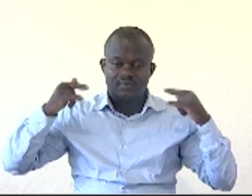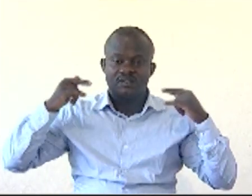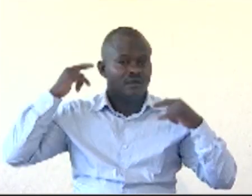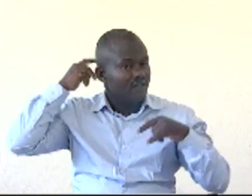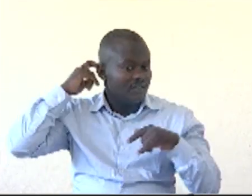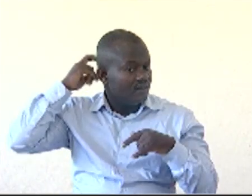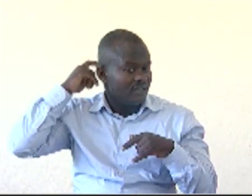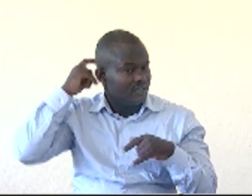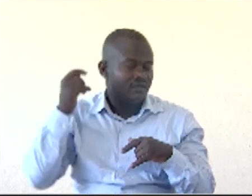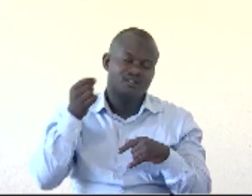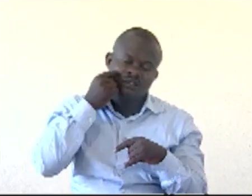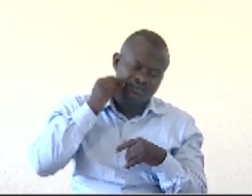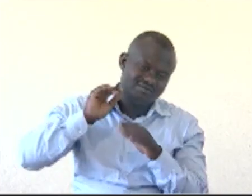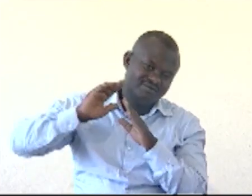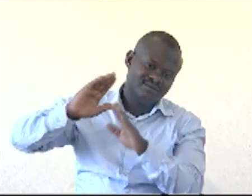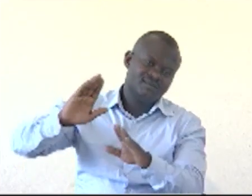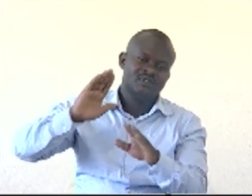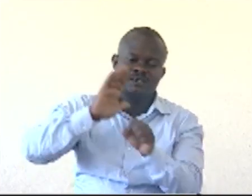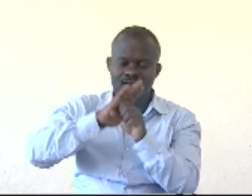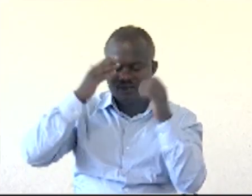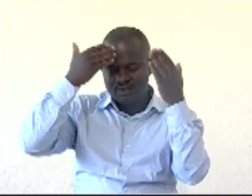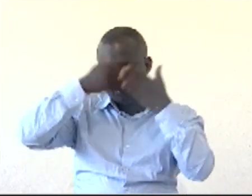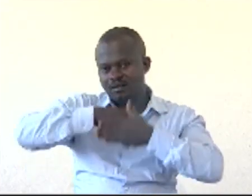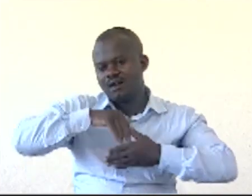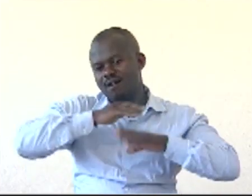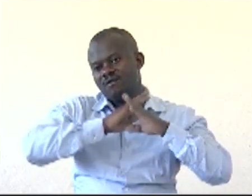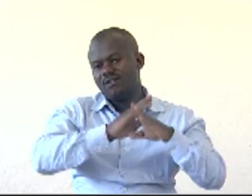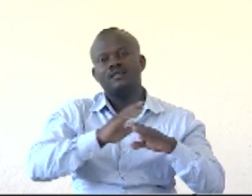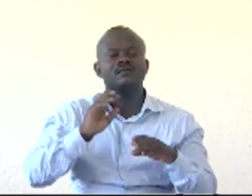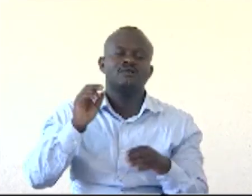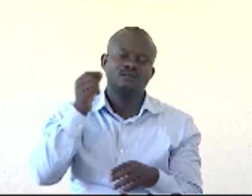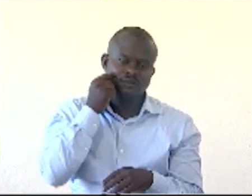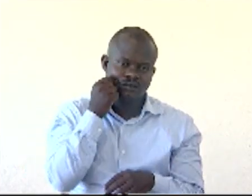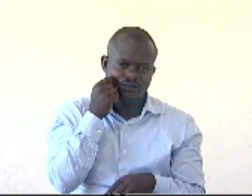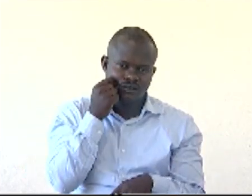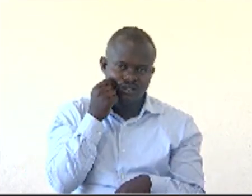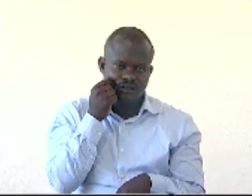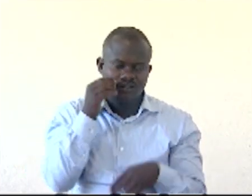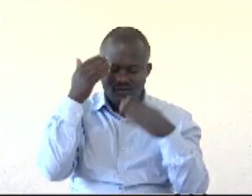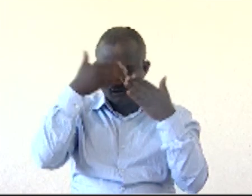biting you, especially at night. Avoid mosquitoes biting you at night. What